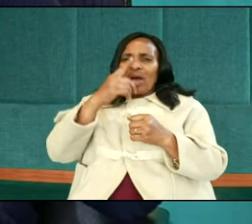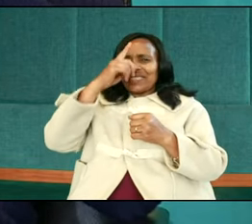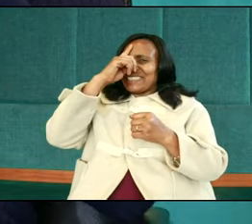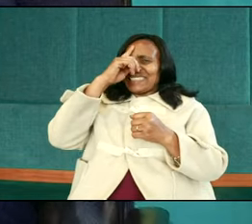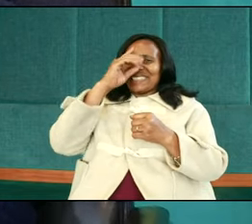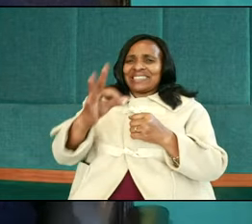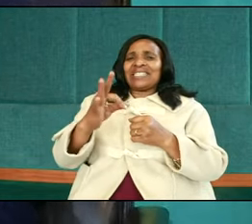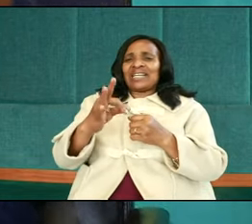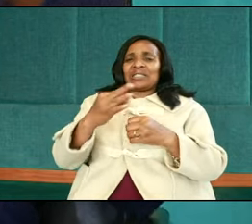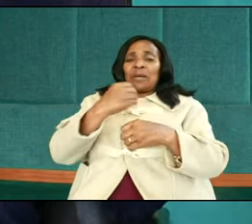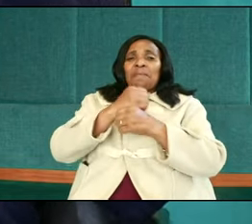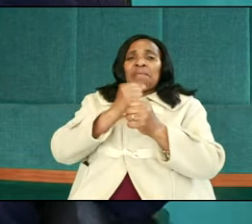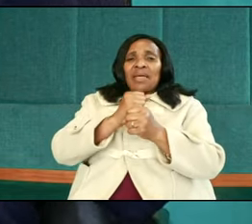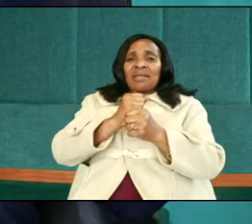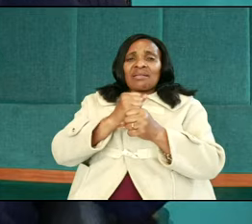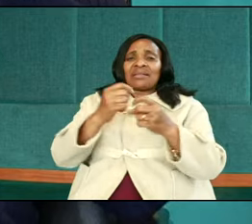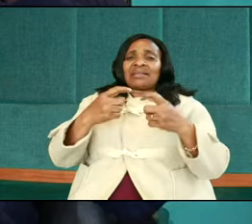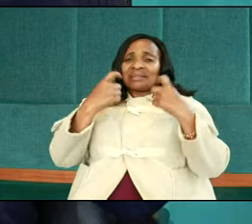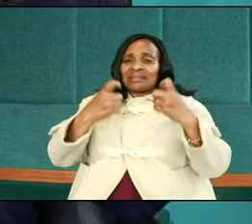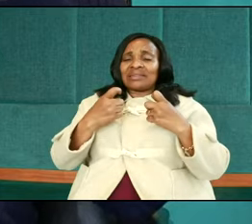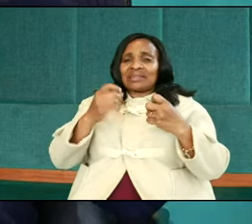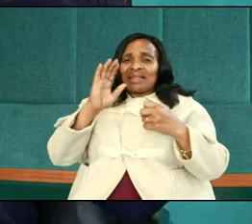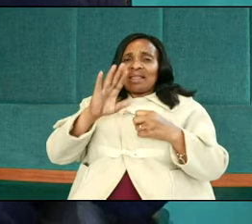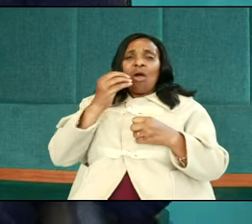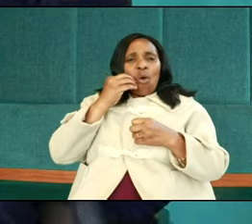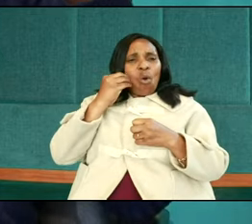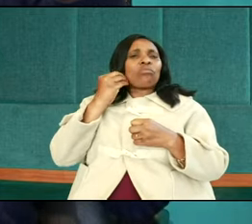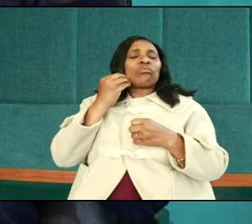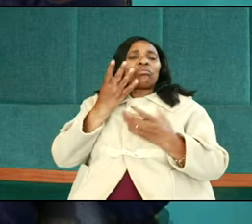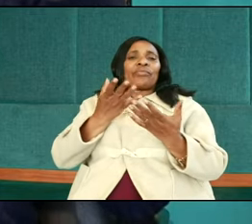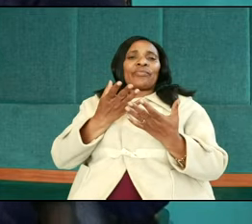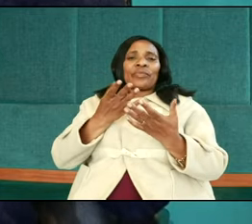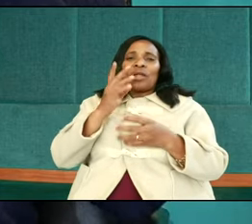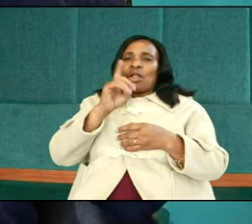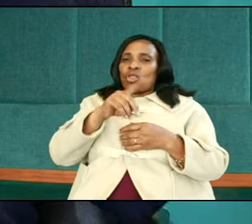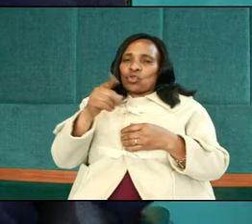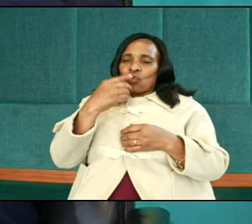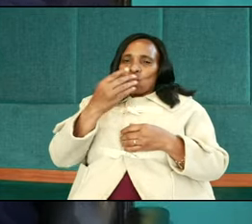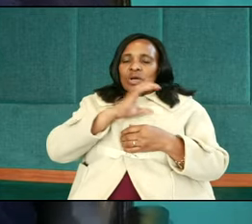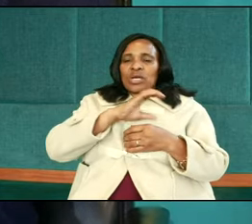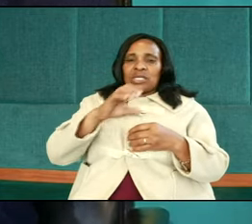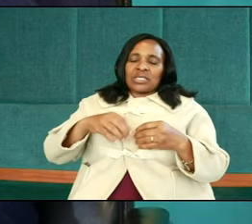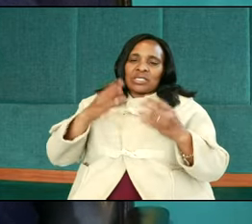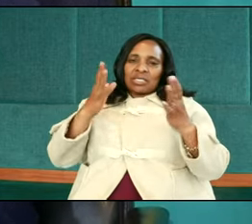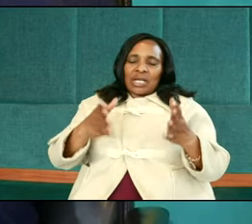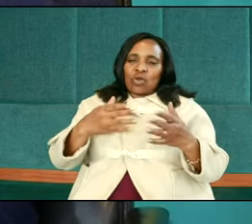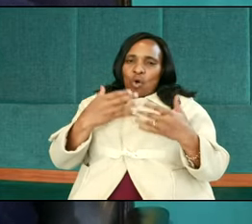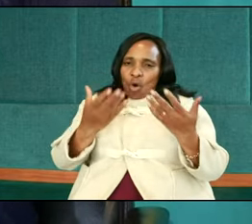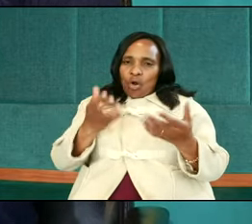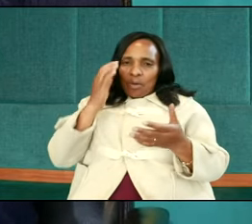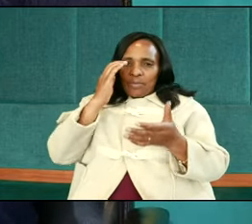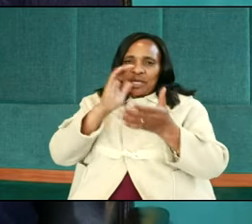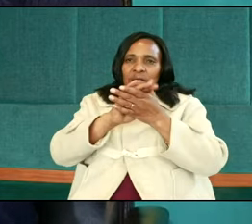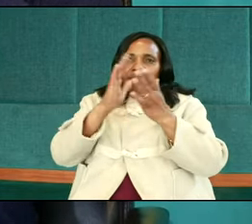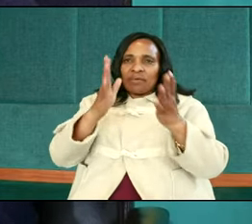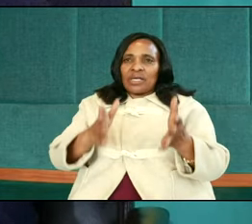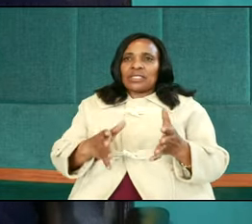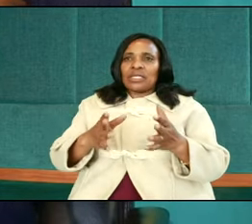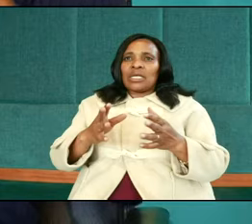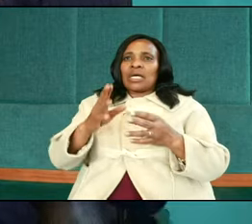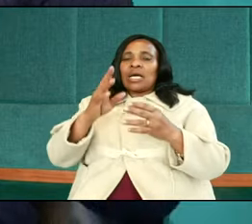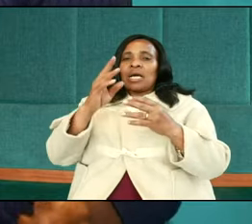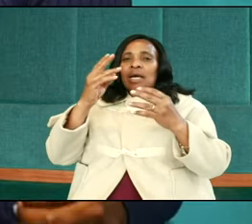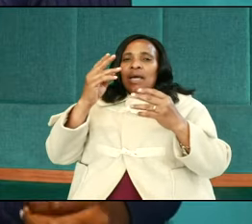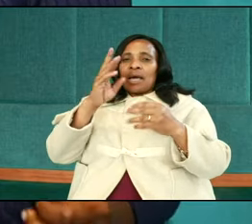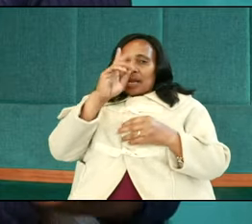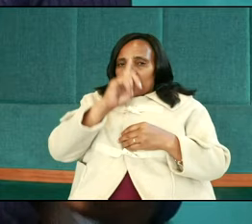have decided to make sin their home. And then, you know, then there are those Christians or those believers, those religious people who